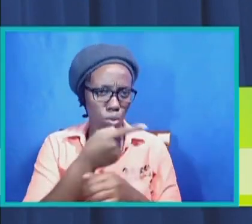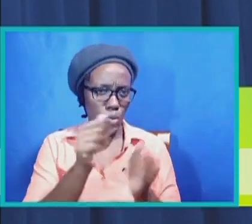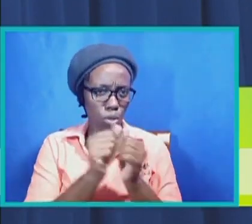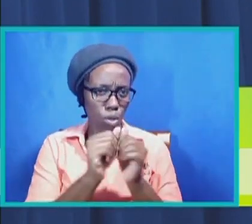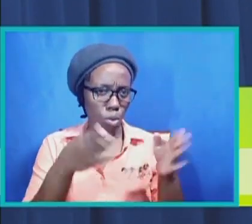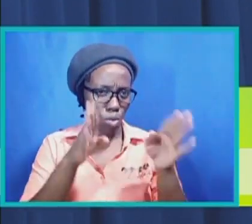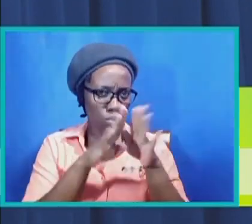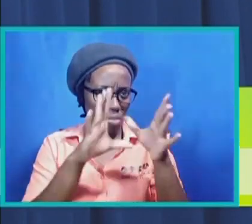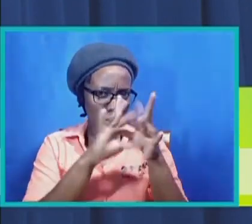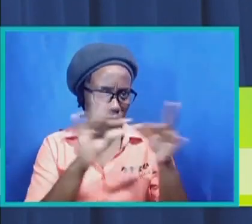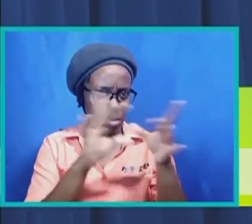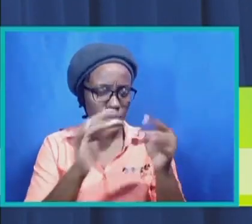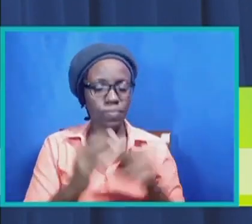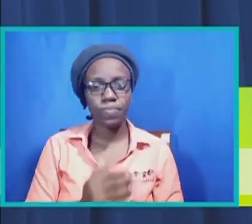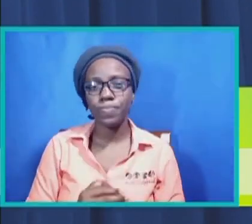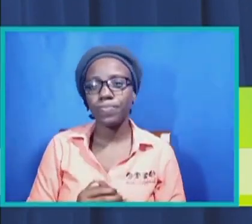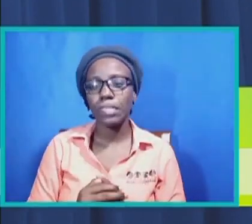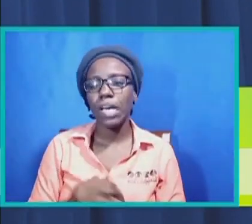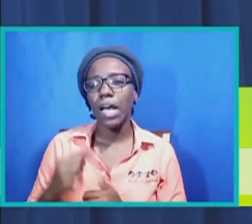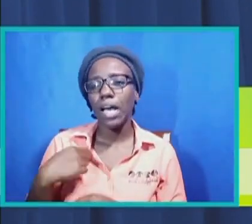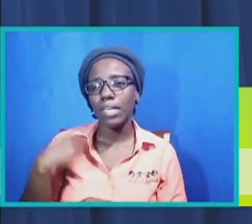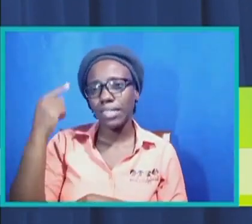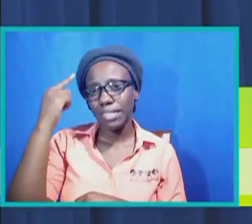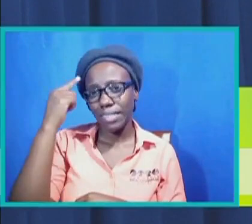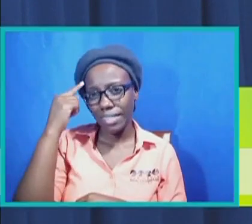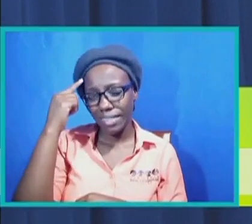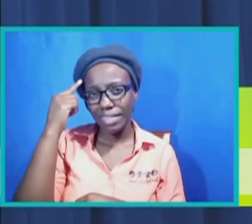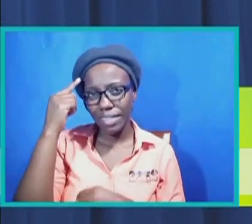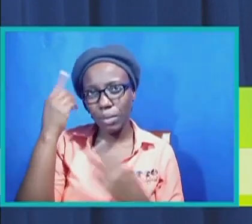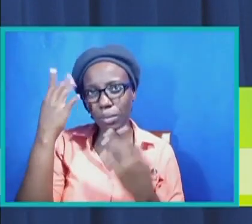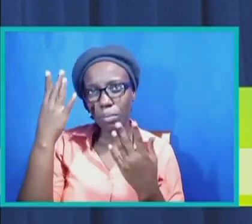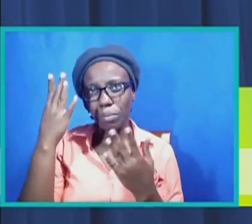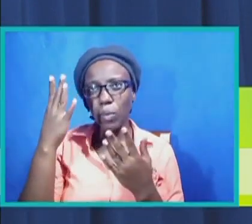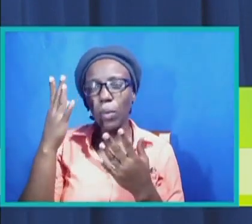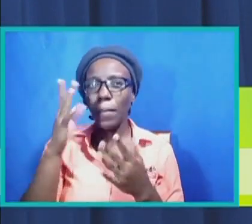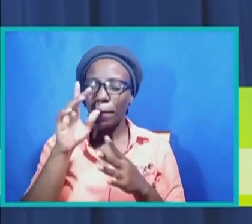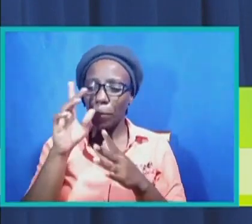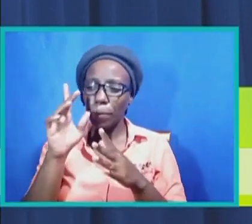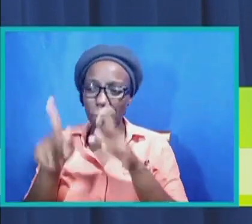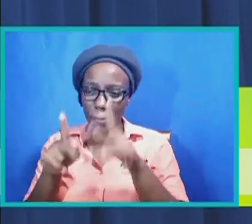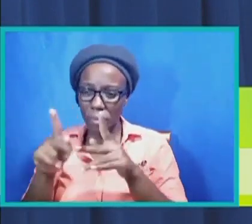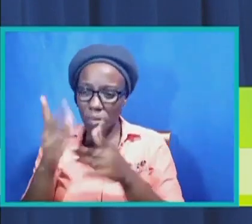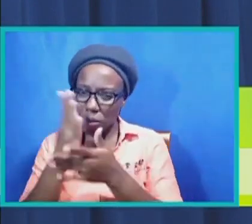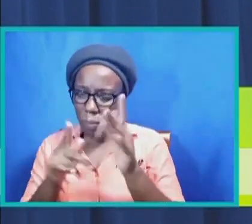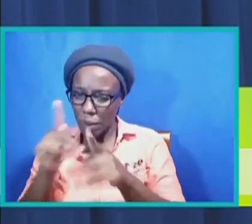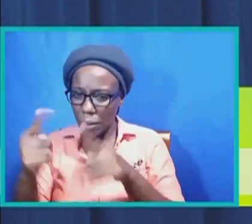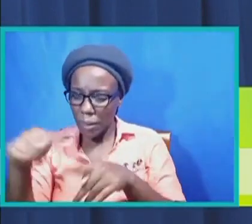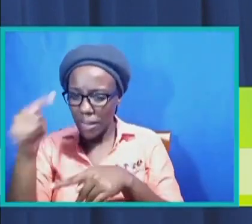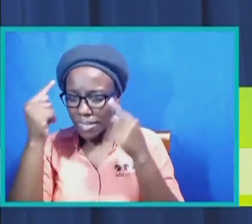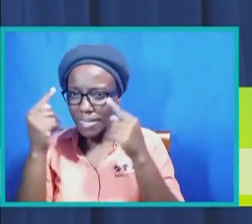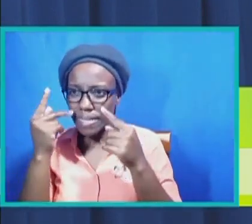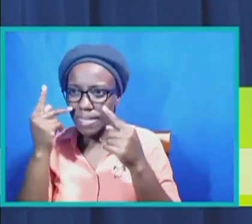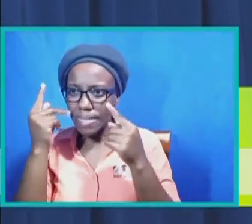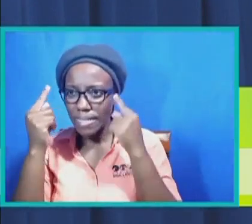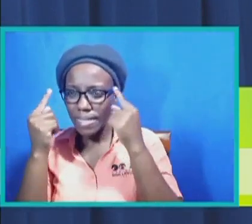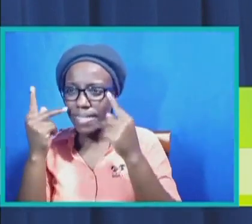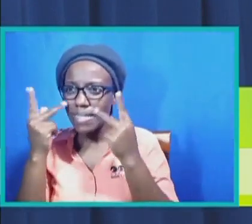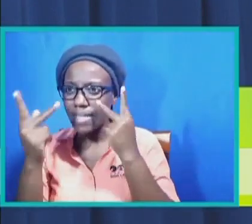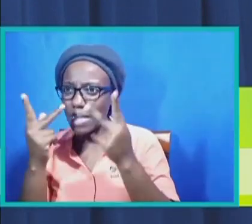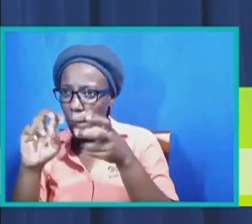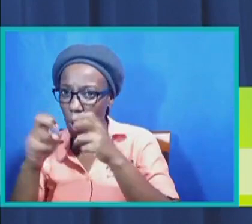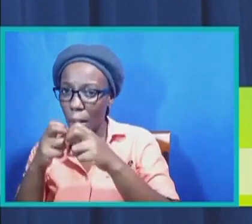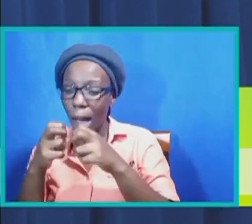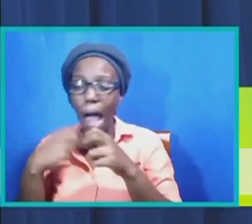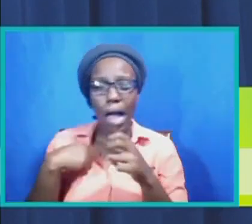think where people see problems, I like to see opportunities. I think the pandemic has created